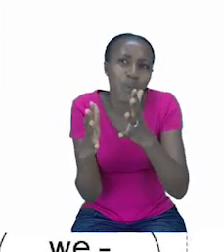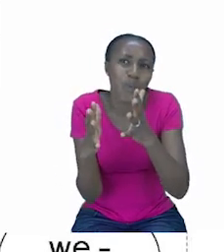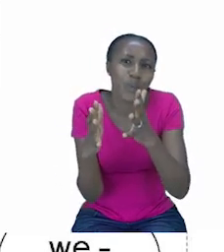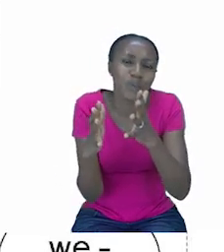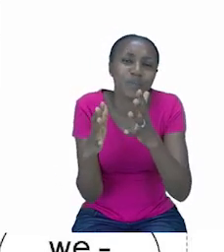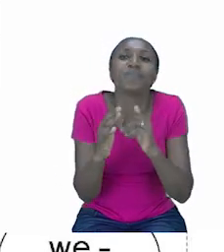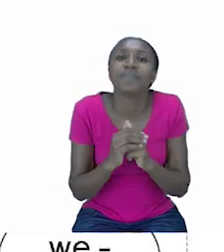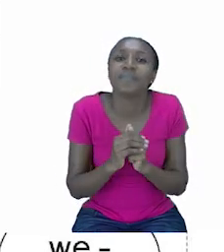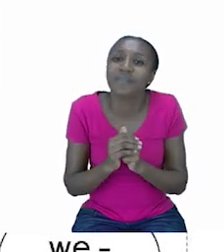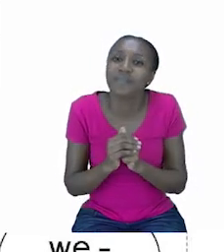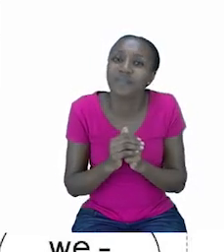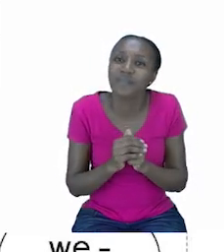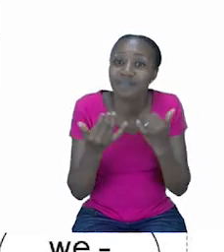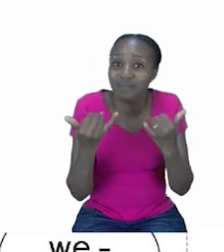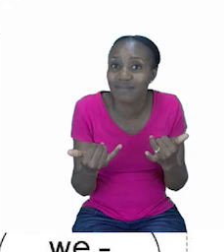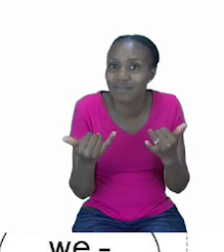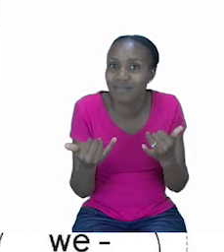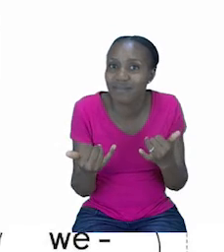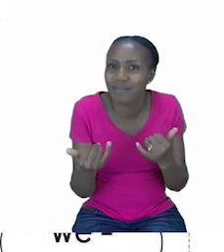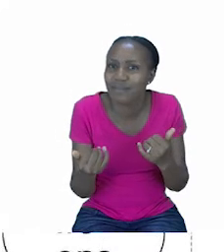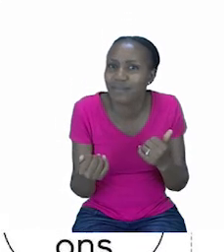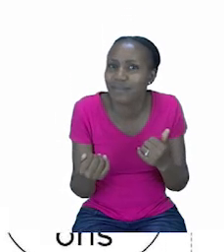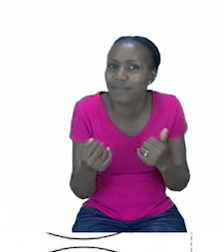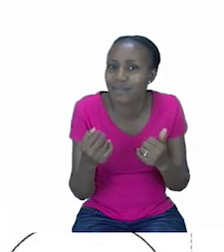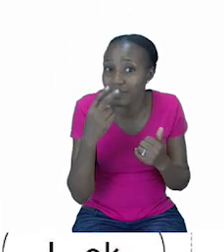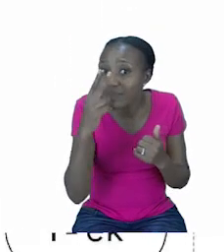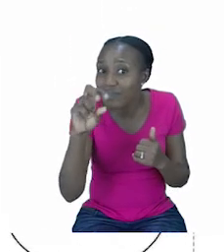children. Let's move to the next one at the bottom.